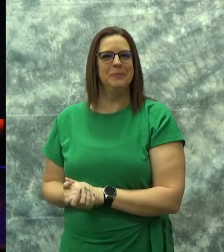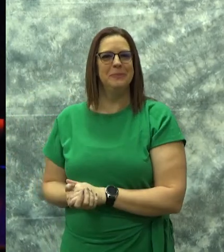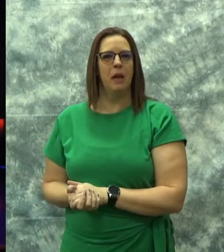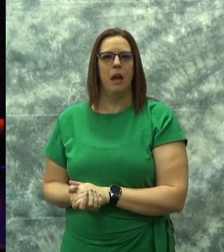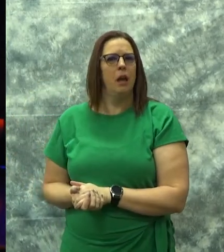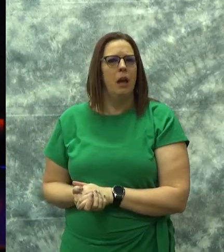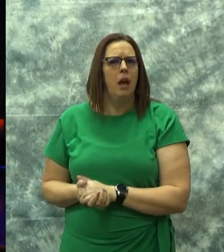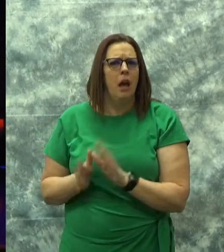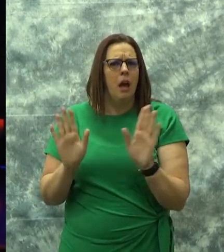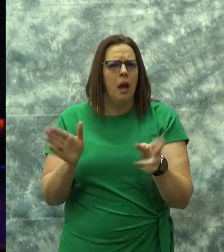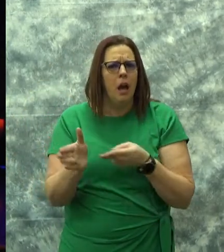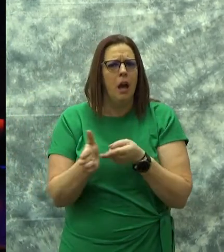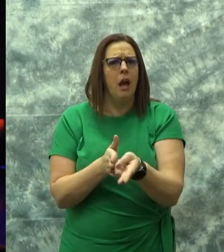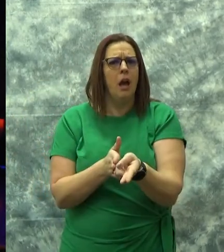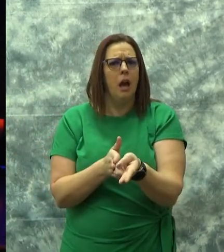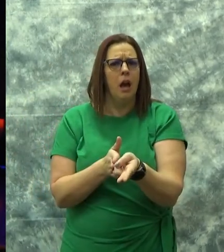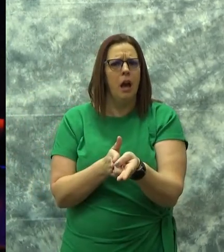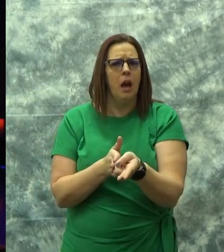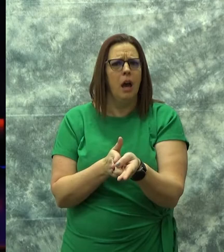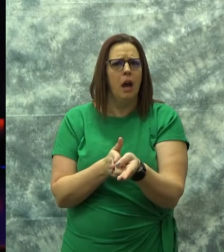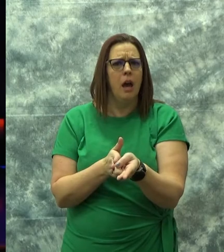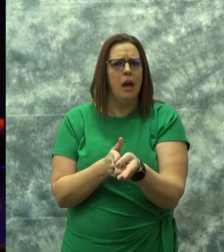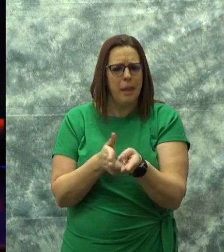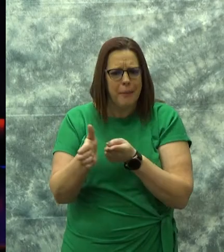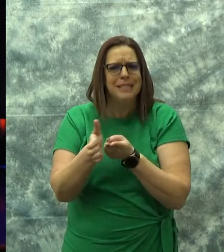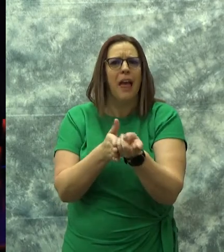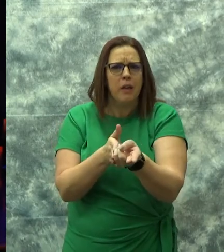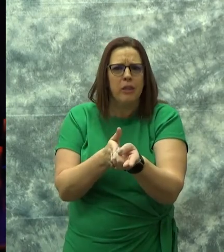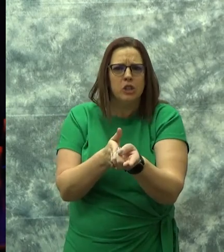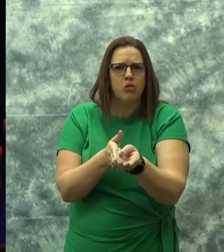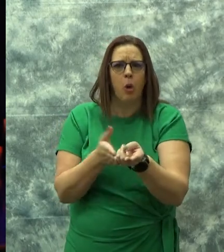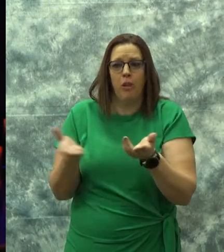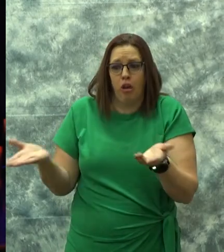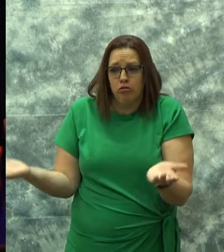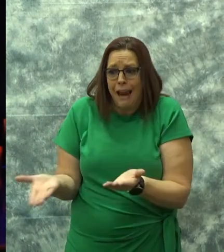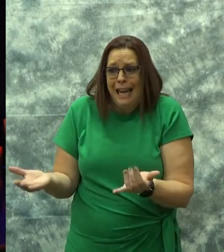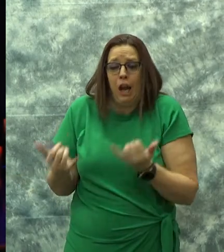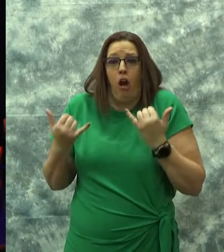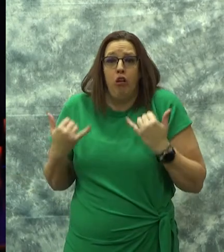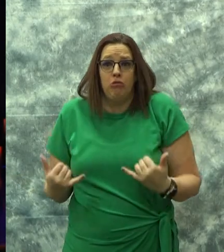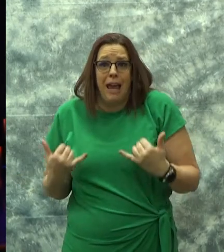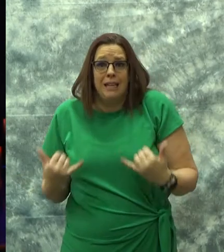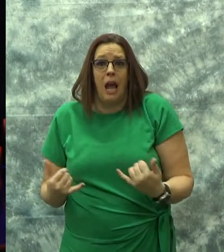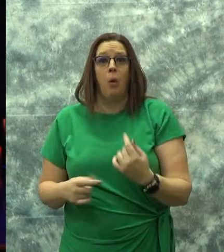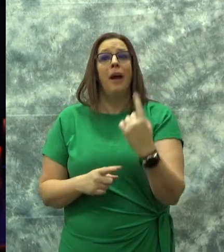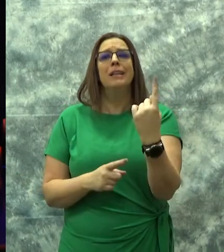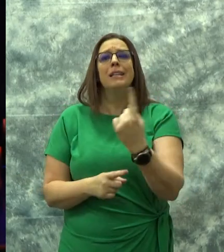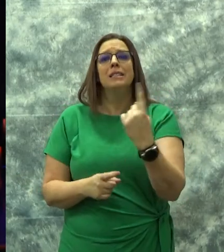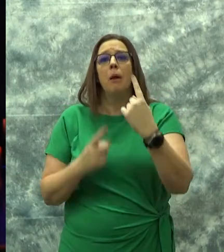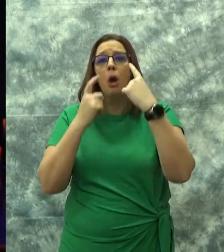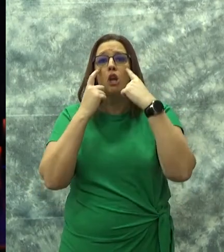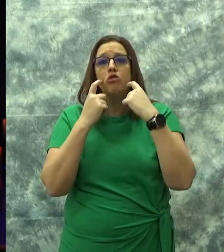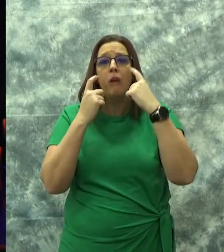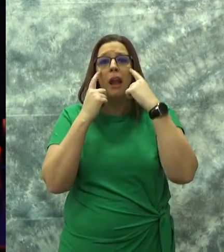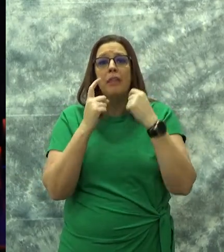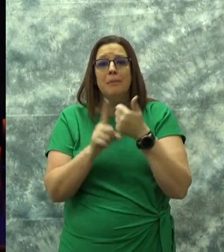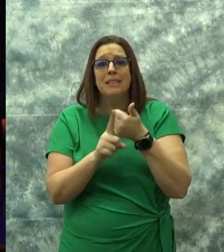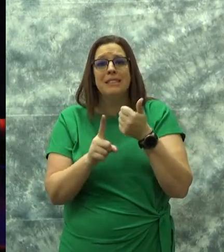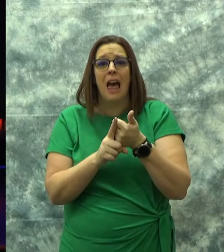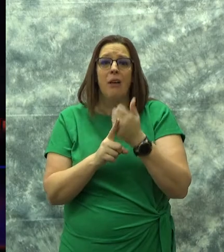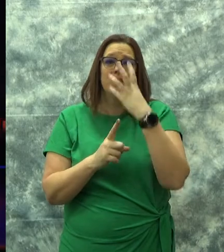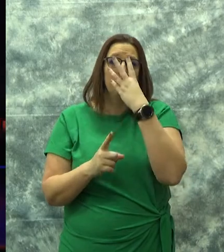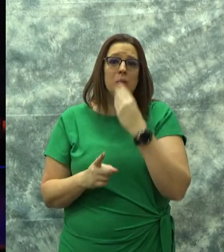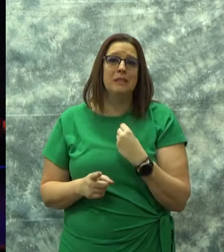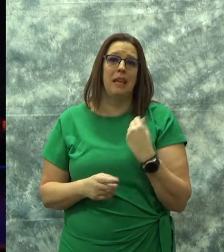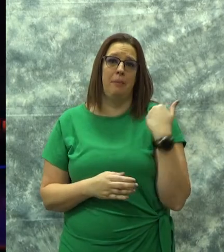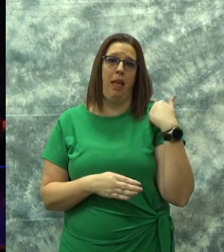way. Here's the truth. The truth is right here, right now, in this room. Someone cried themselves to